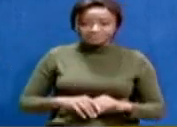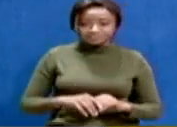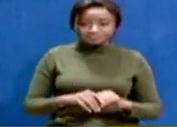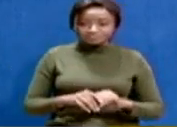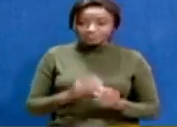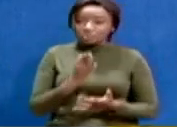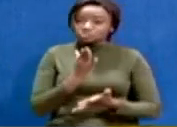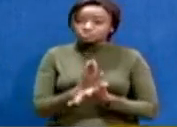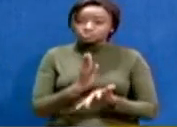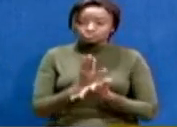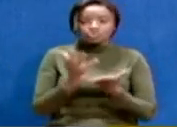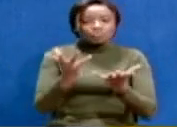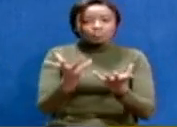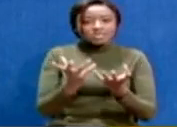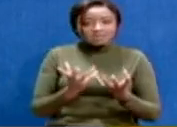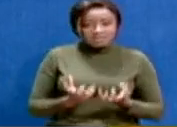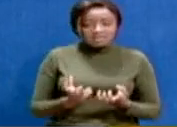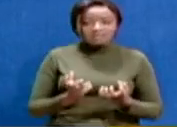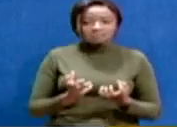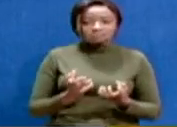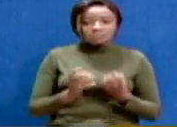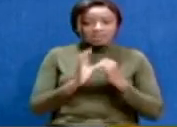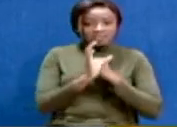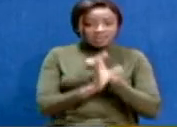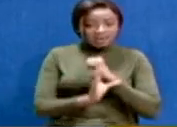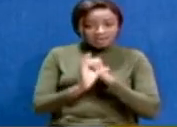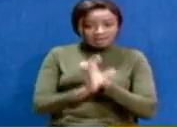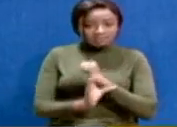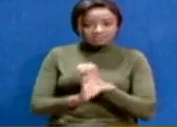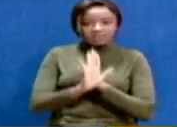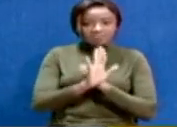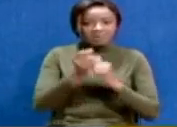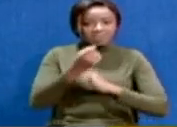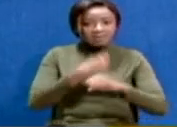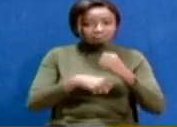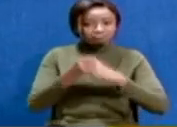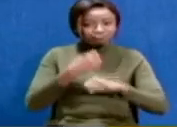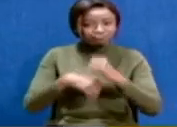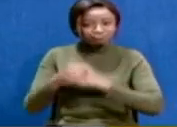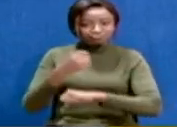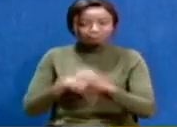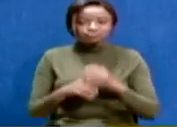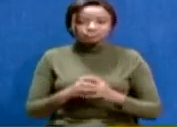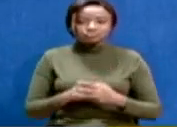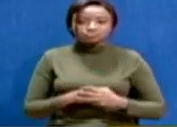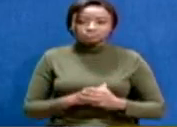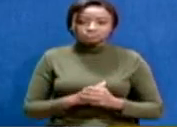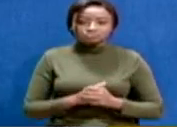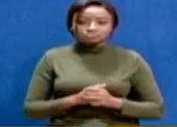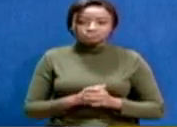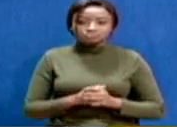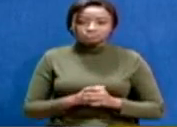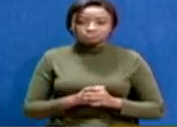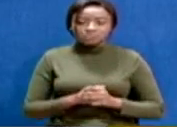Hence the need for the country to respond to this pandemic as one.